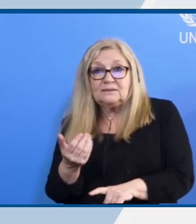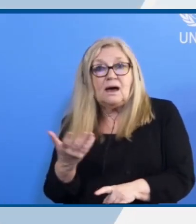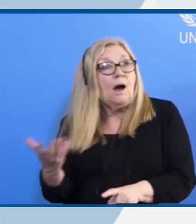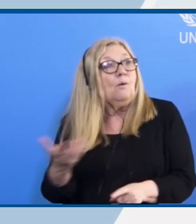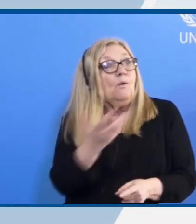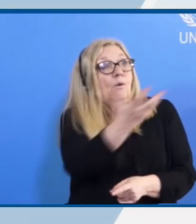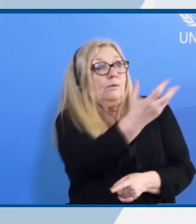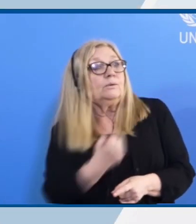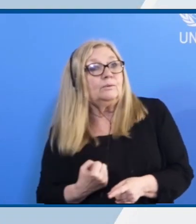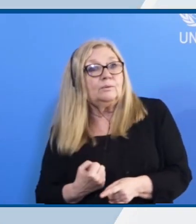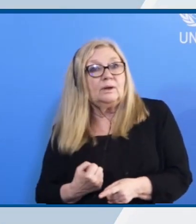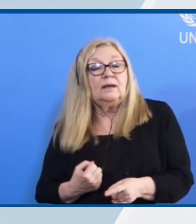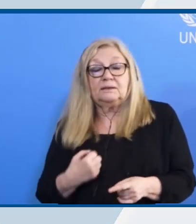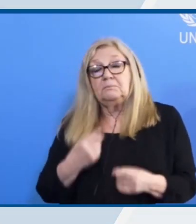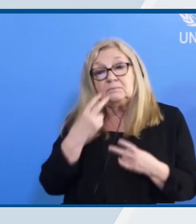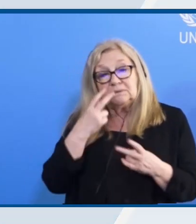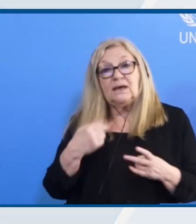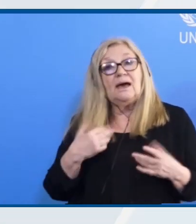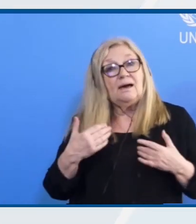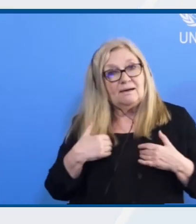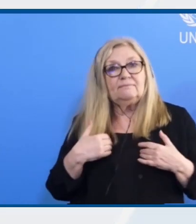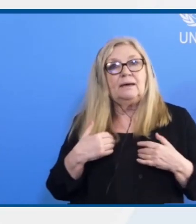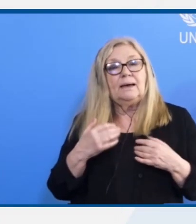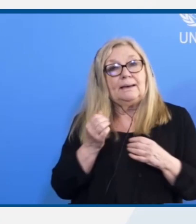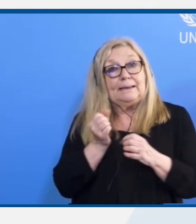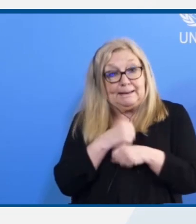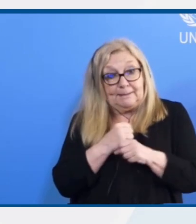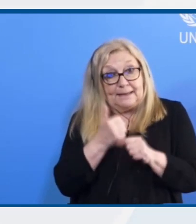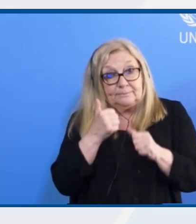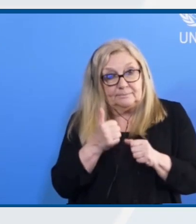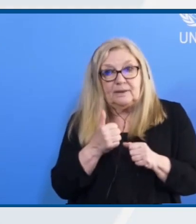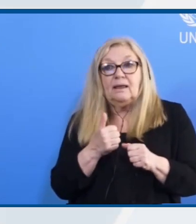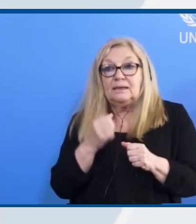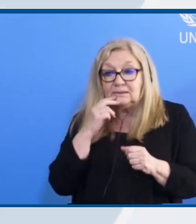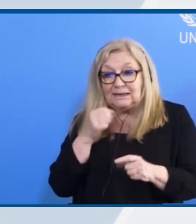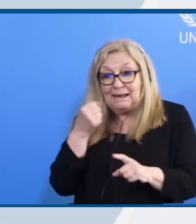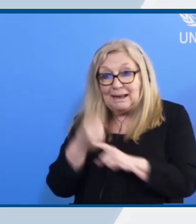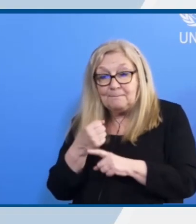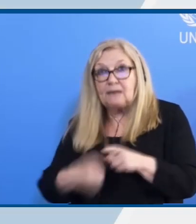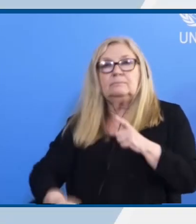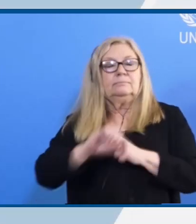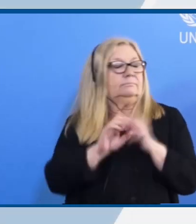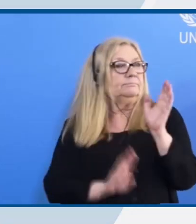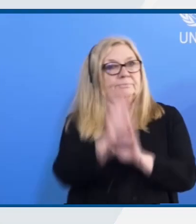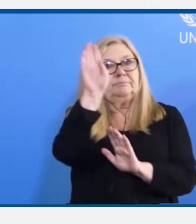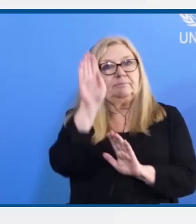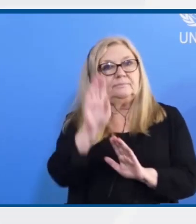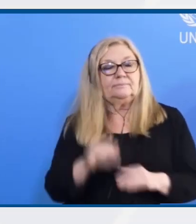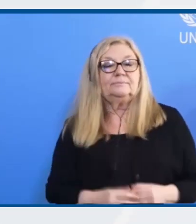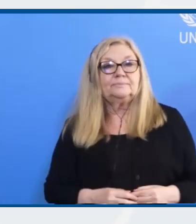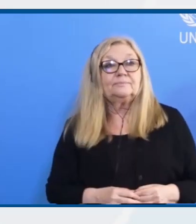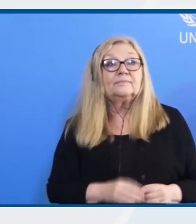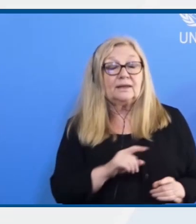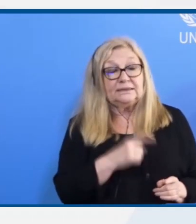get implemented nicely, and we will see the impact. Thank you. Thank you so very much, Nassim. Thanks, Godavari. Thanks a